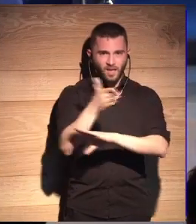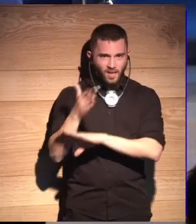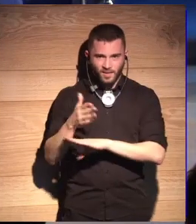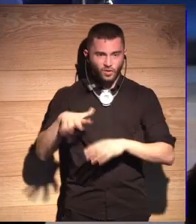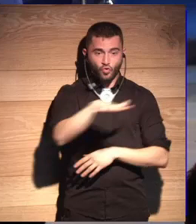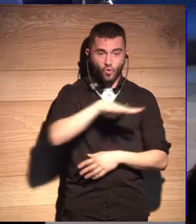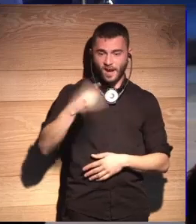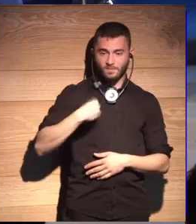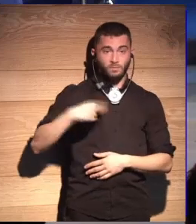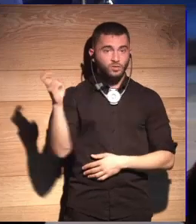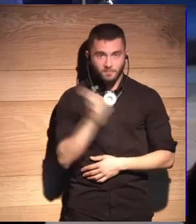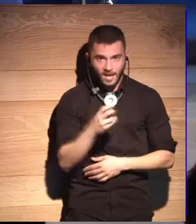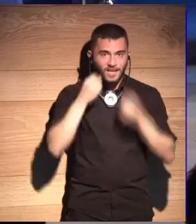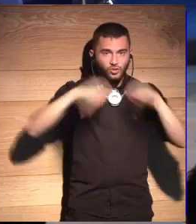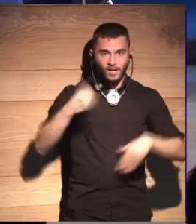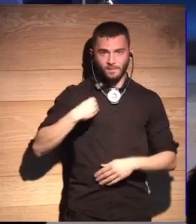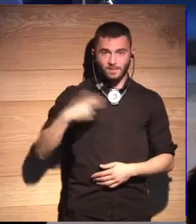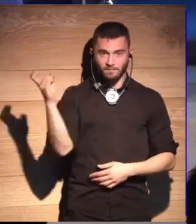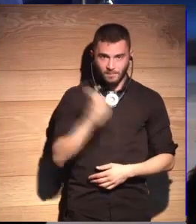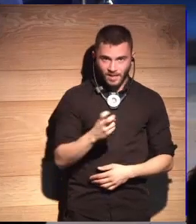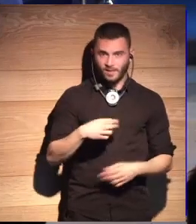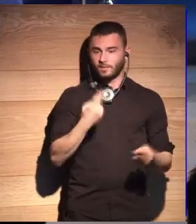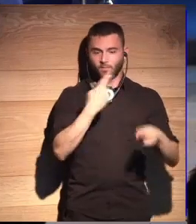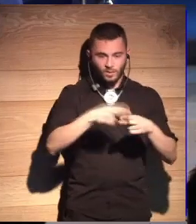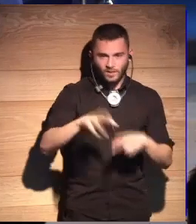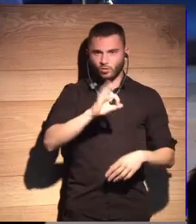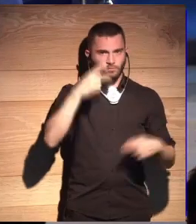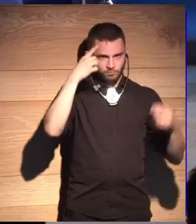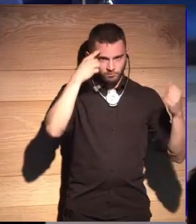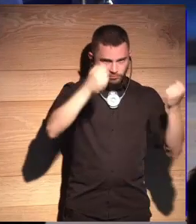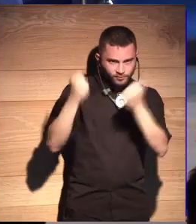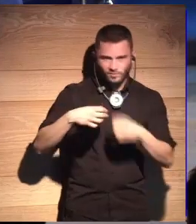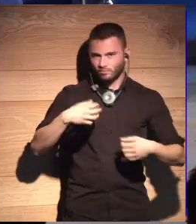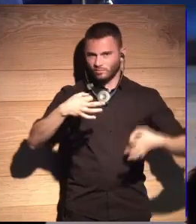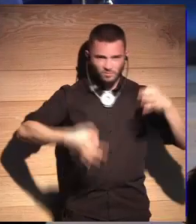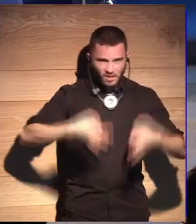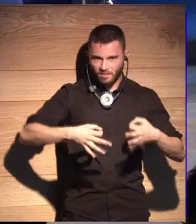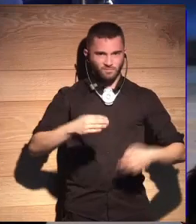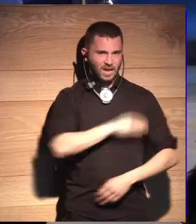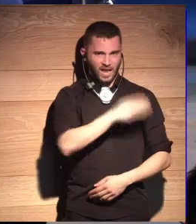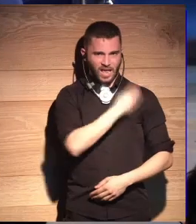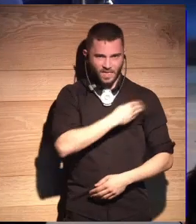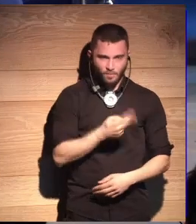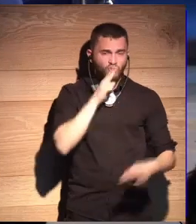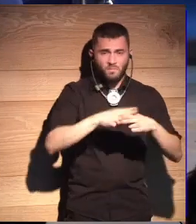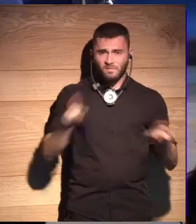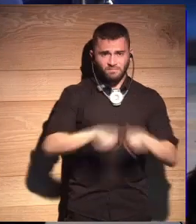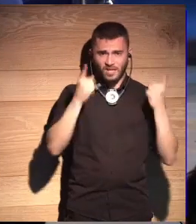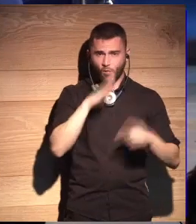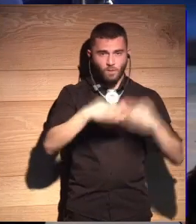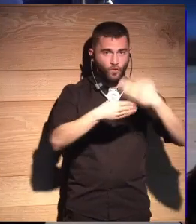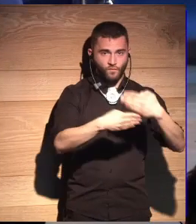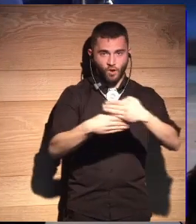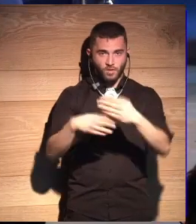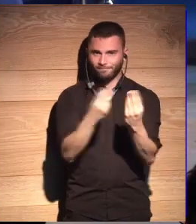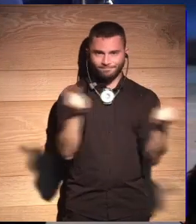and whether you call them politicians or judges or experts or academics is really not that important because these boundaries have been dissolving.